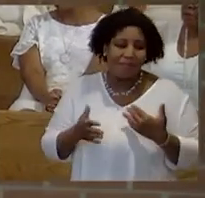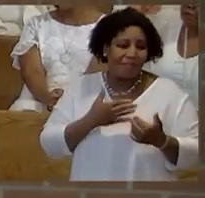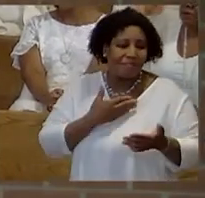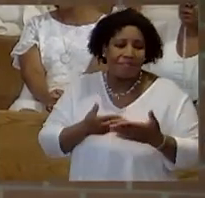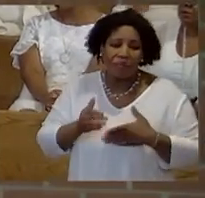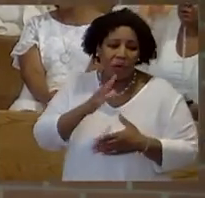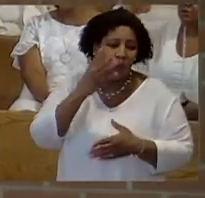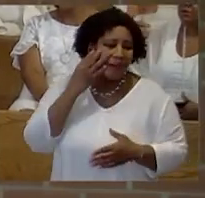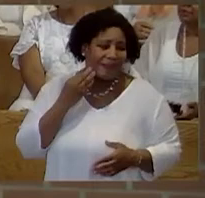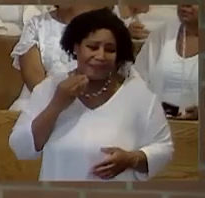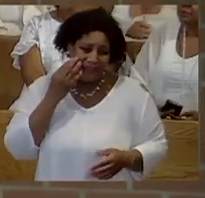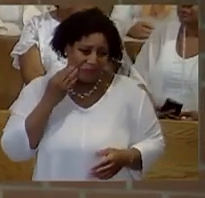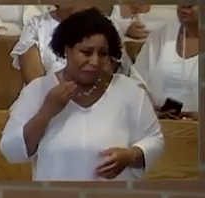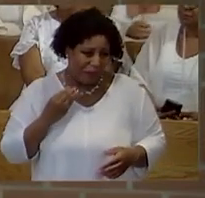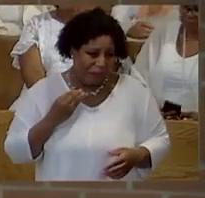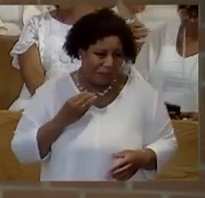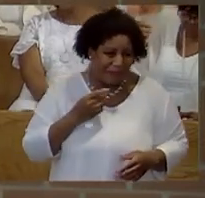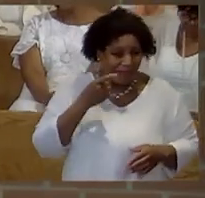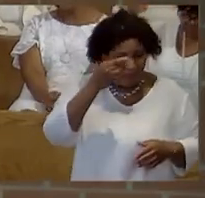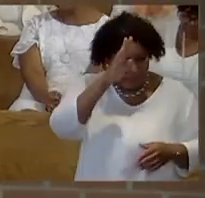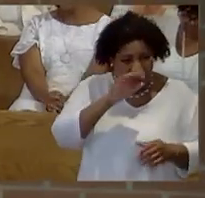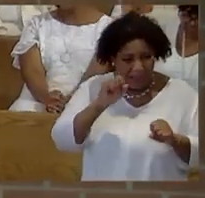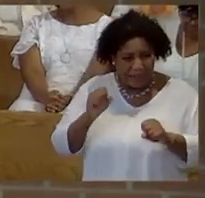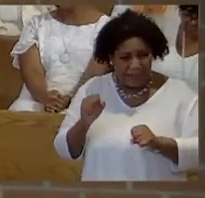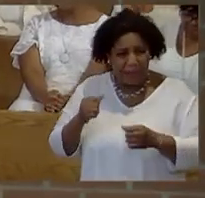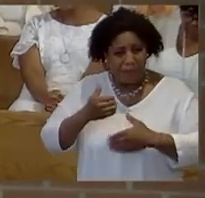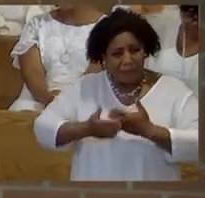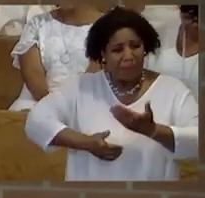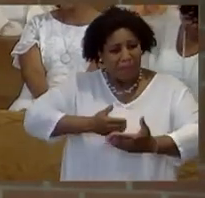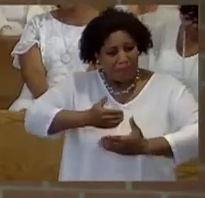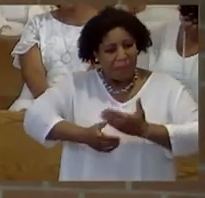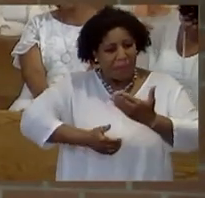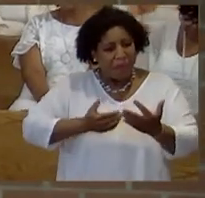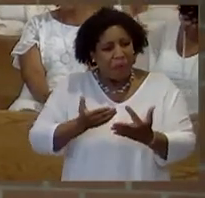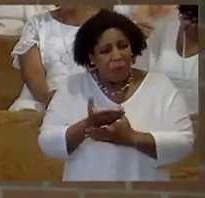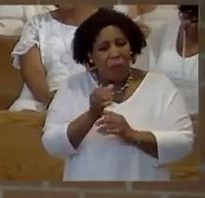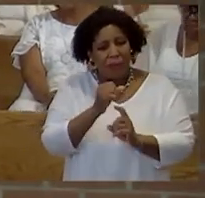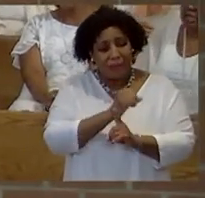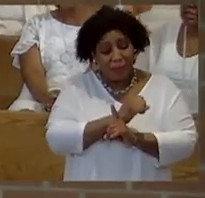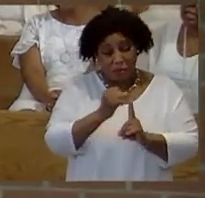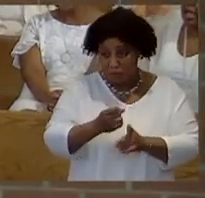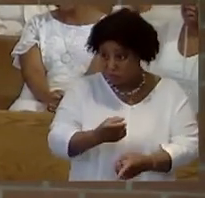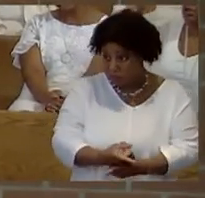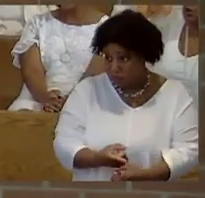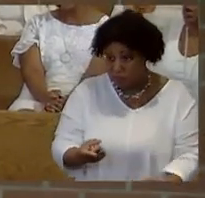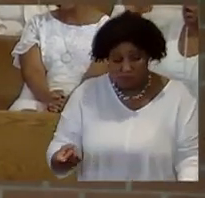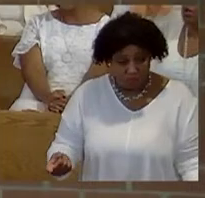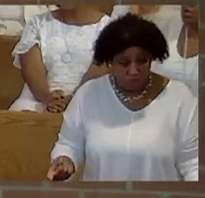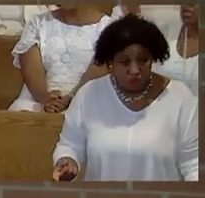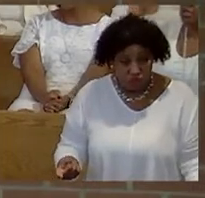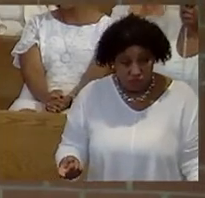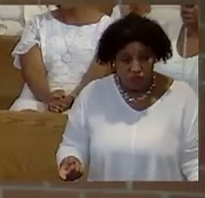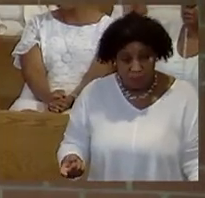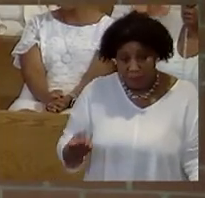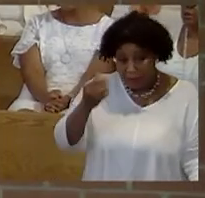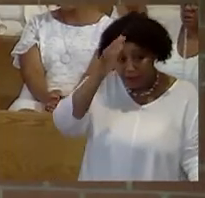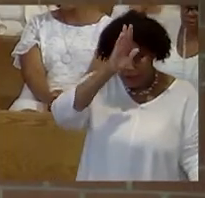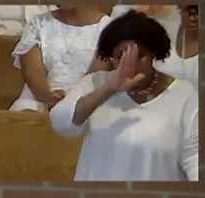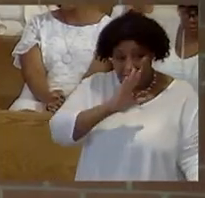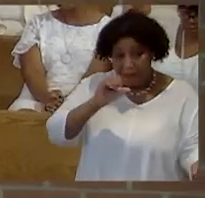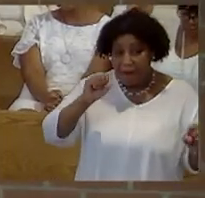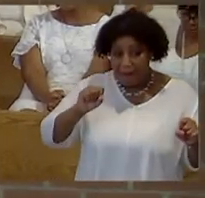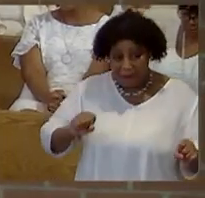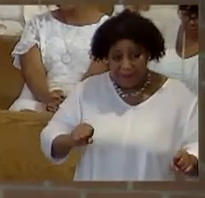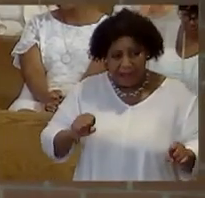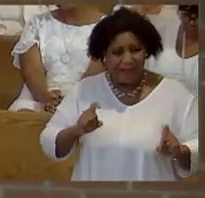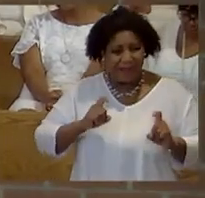go through, he's able to bring you on through your situation. Won't he do it? God is able